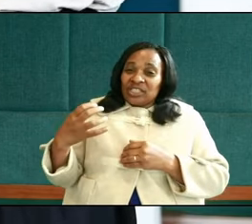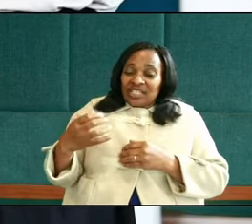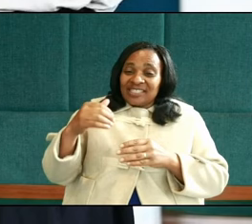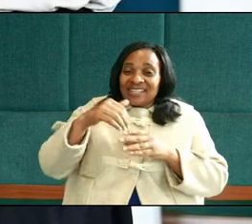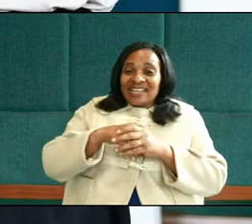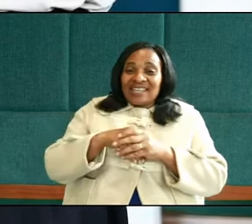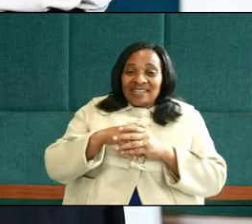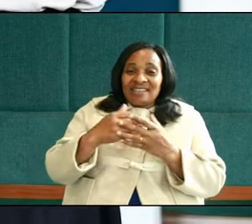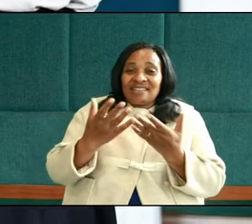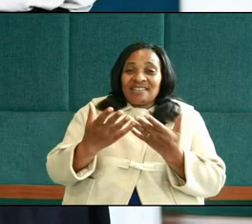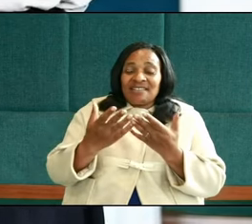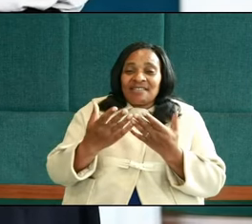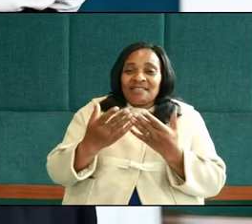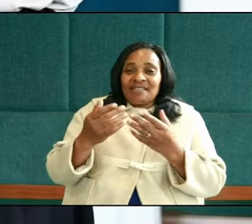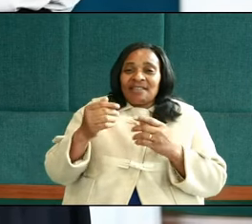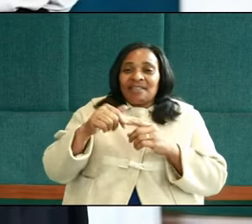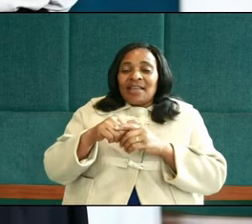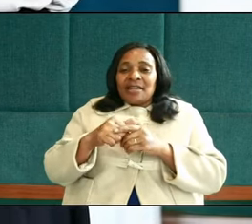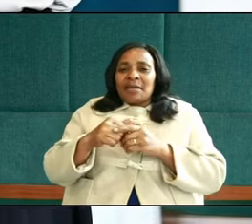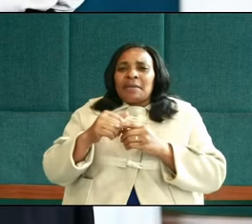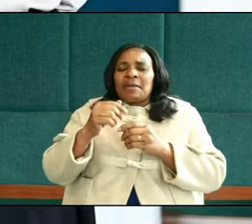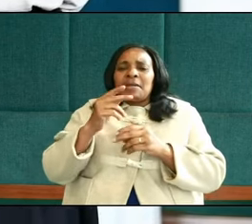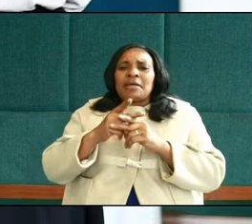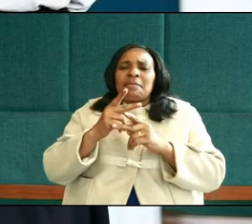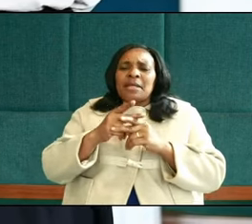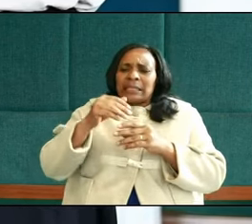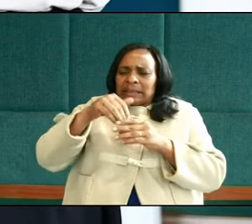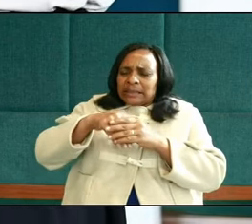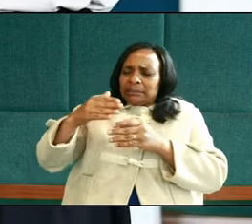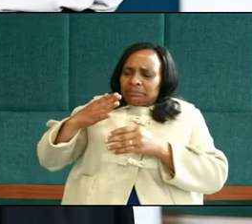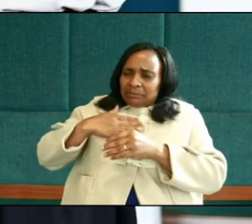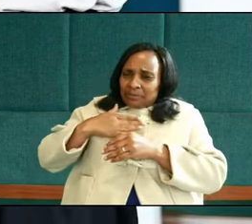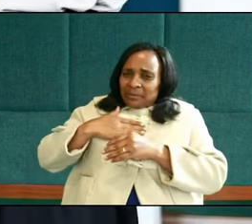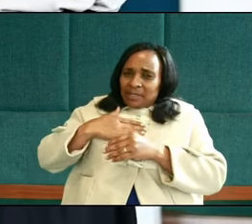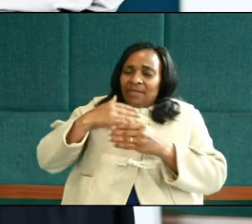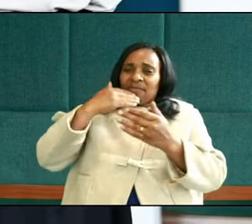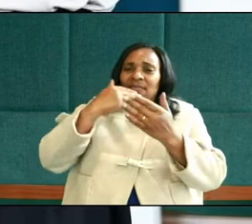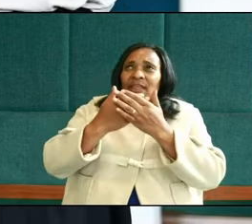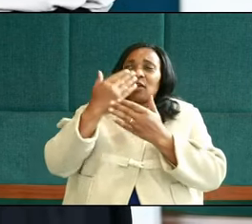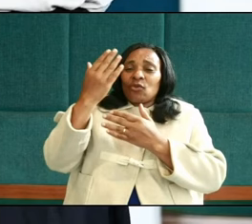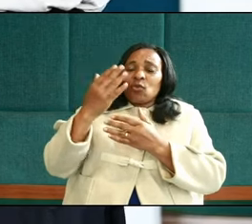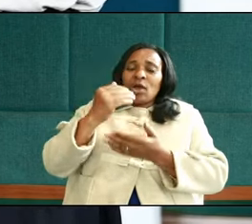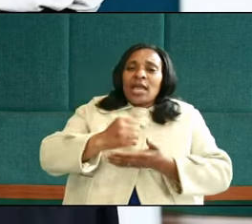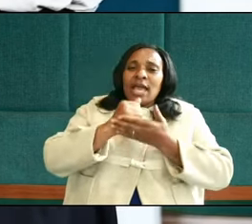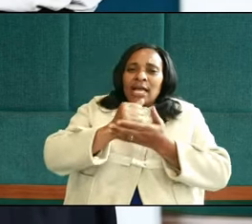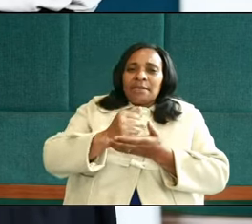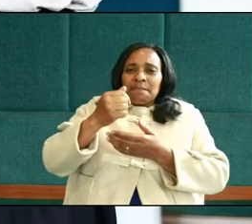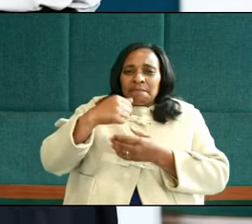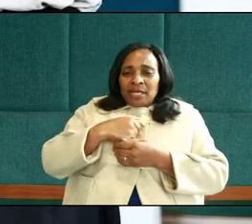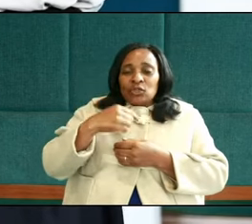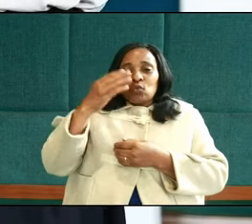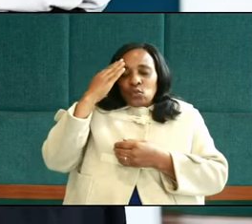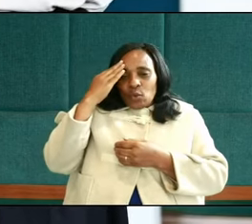treasures hidden deep inside me. Thank you,